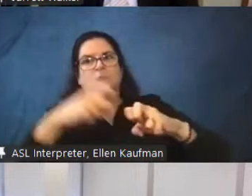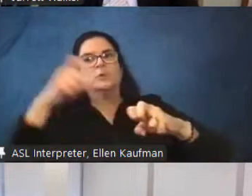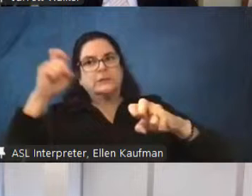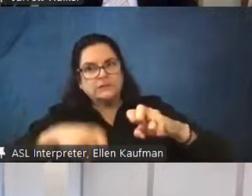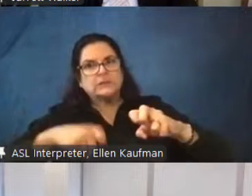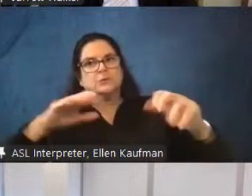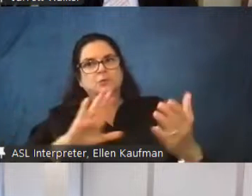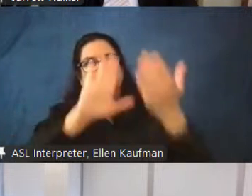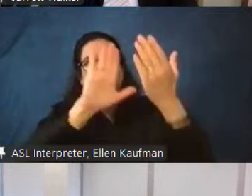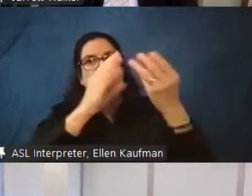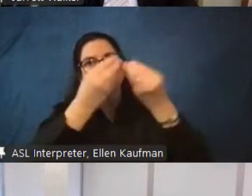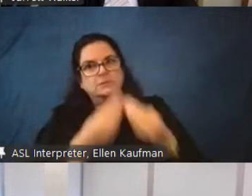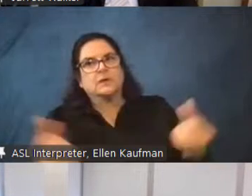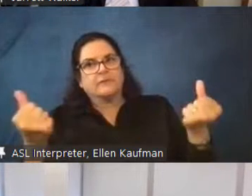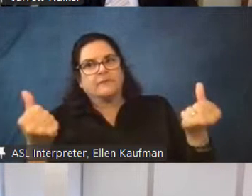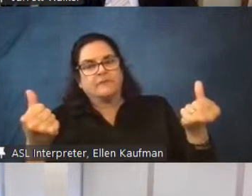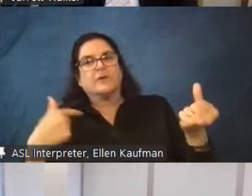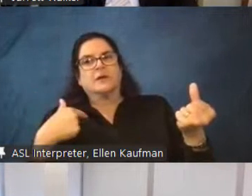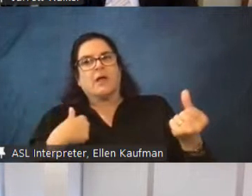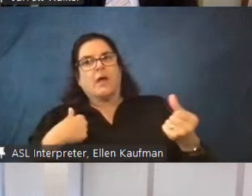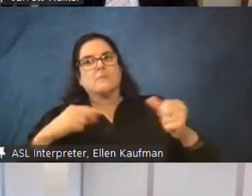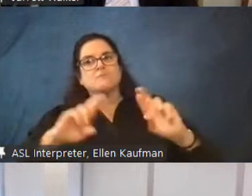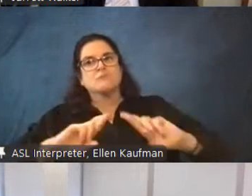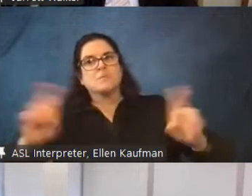And I'm prepared to do that.